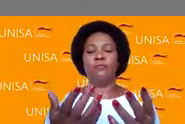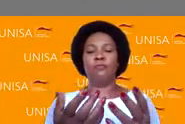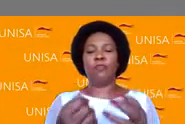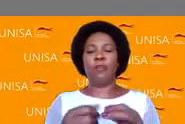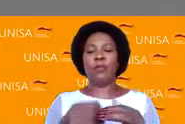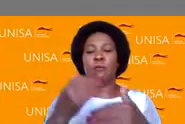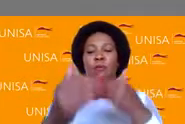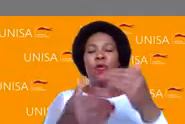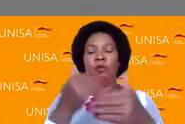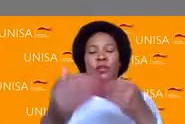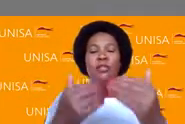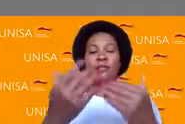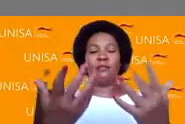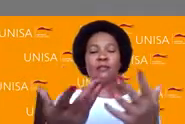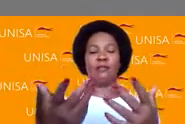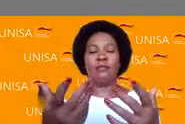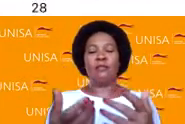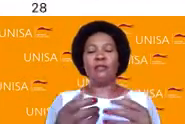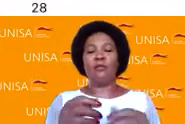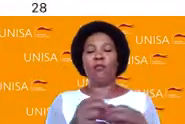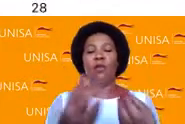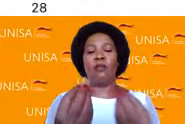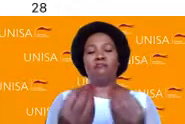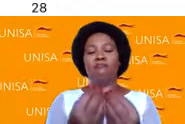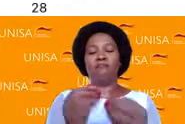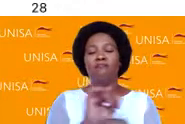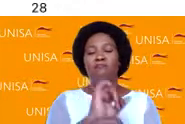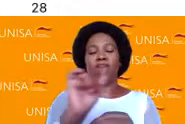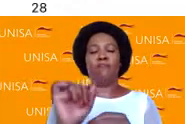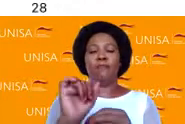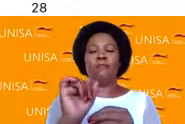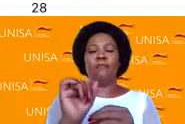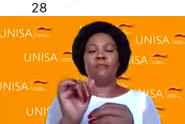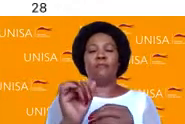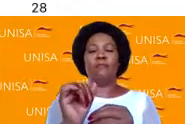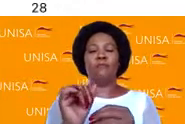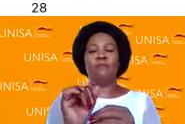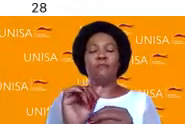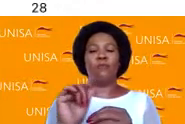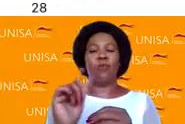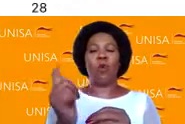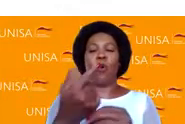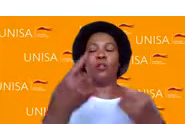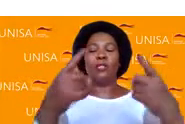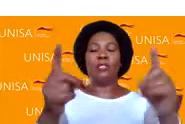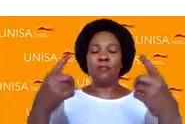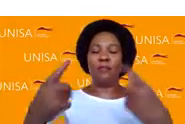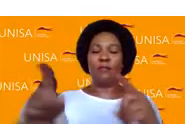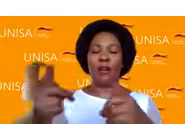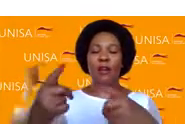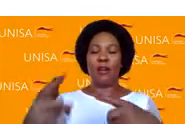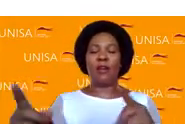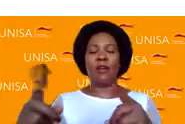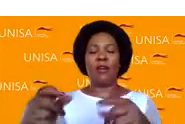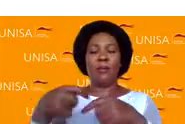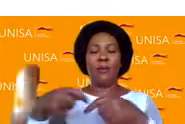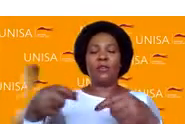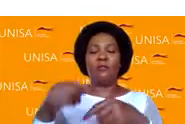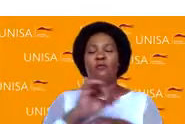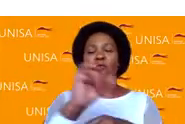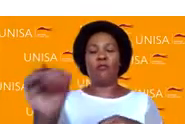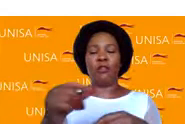bar, where you, for instance, have to get all the different badges to complete. It's almost